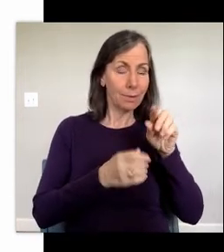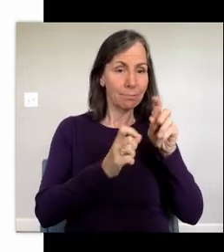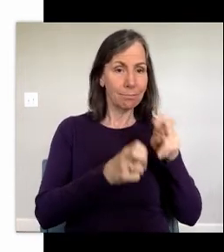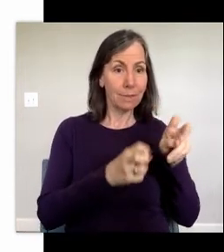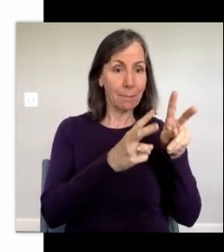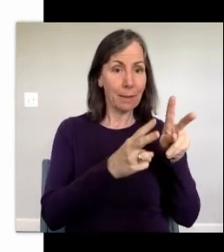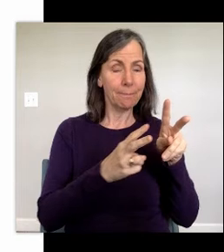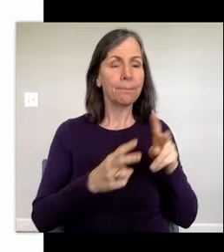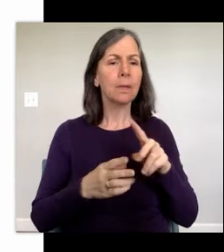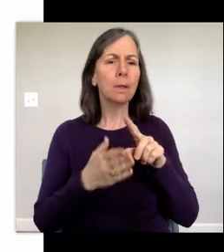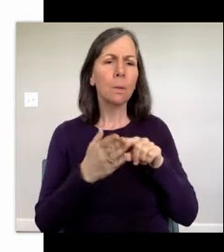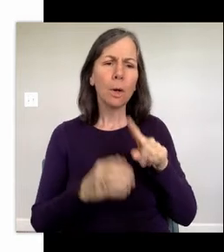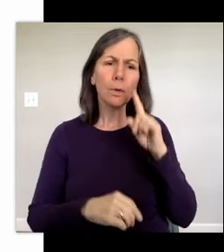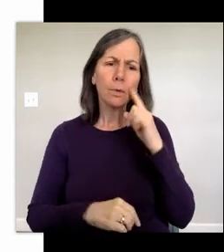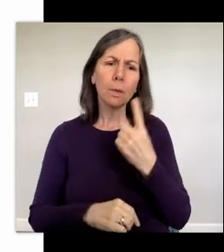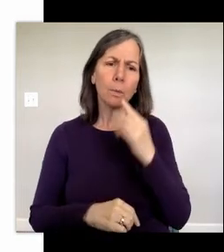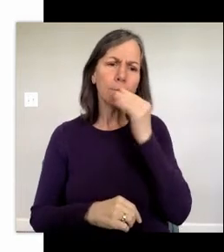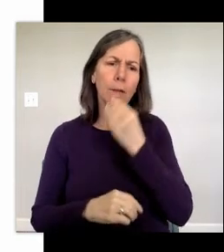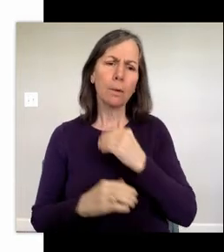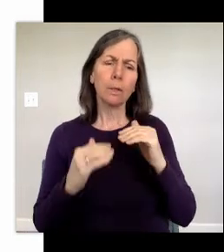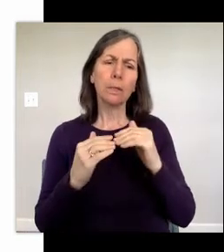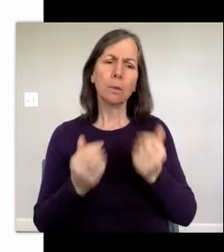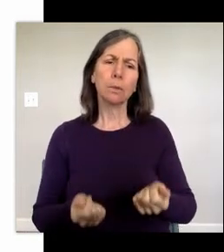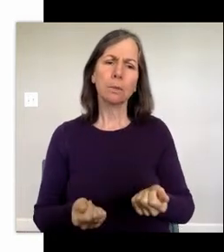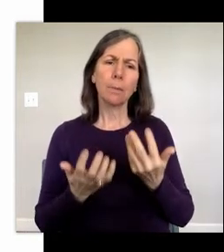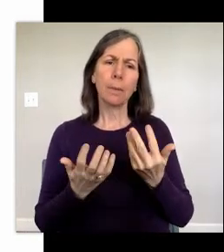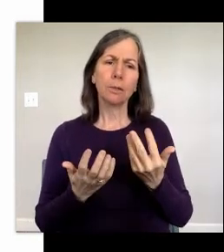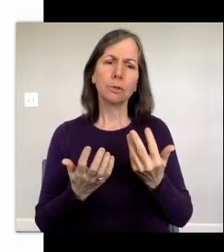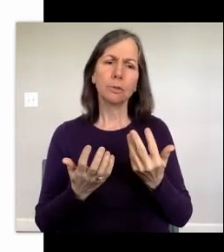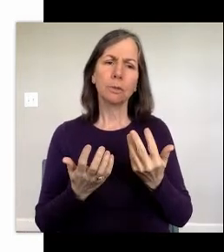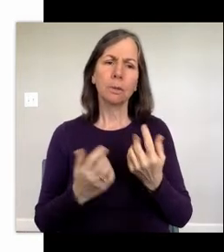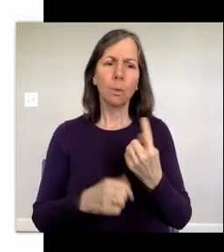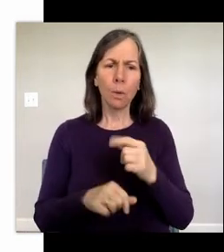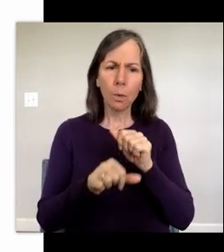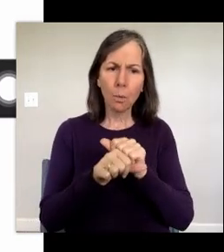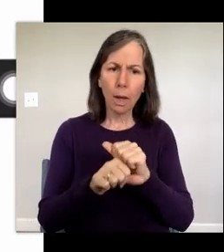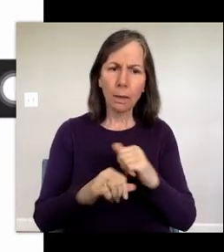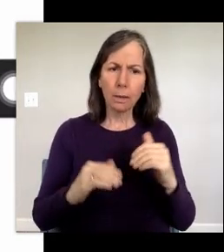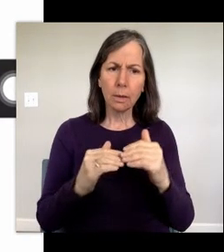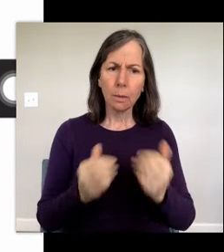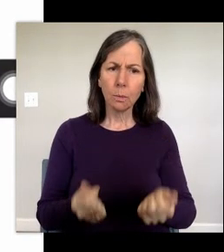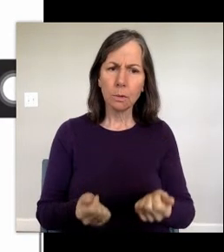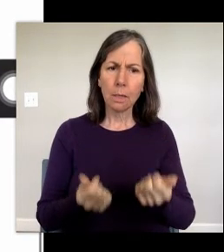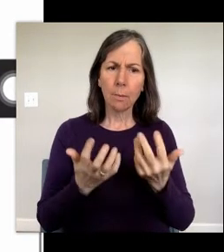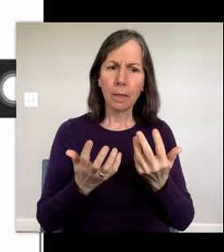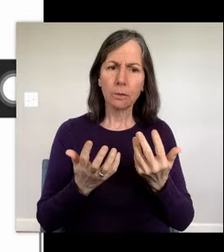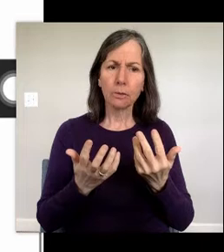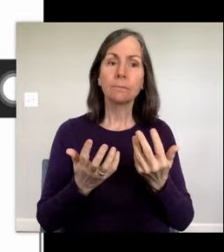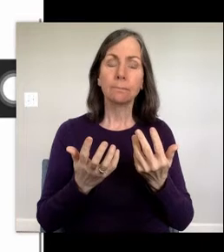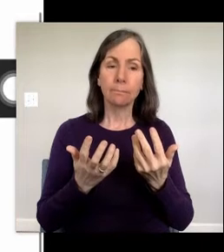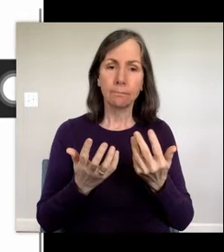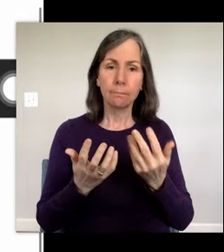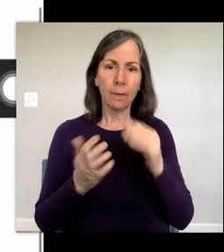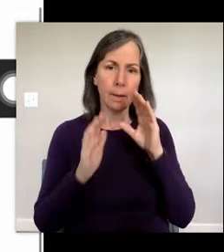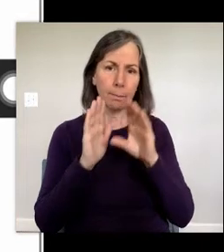What do you think 1 flower equals? What do you think 1 rock equals? So in the